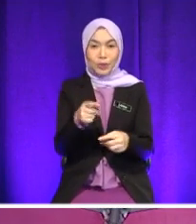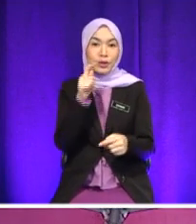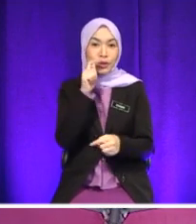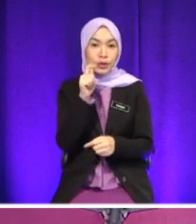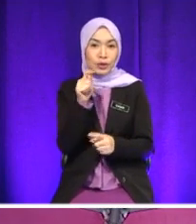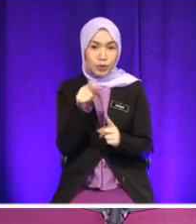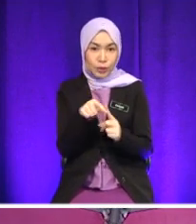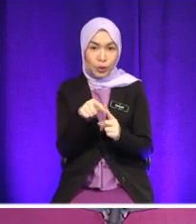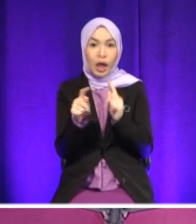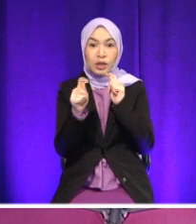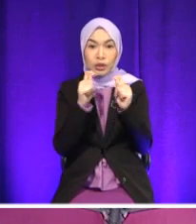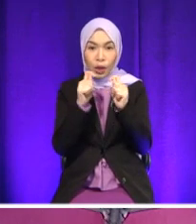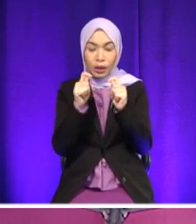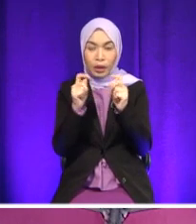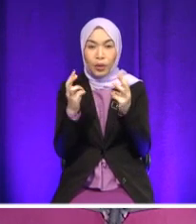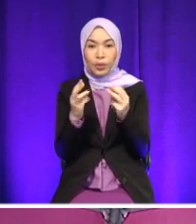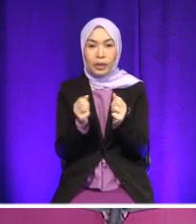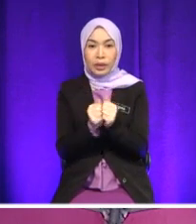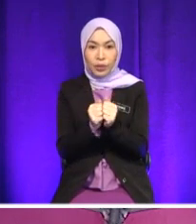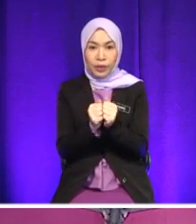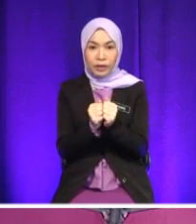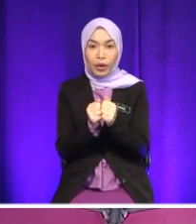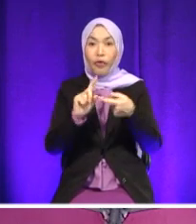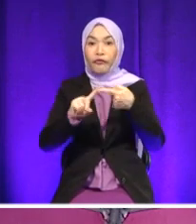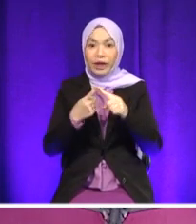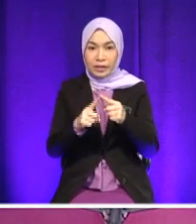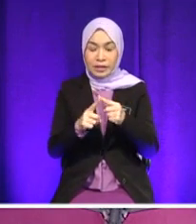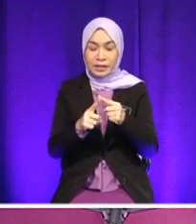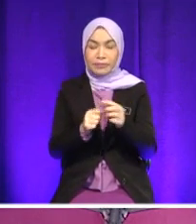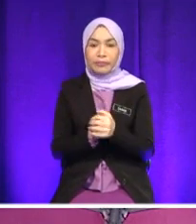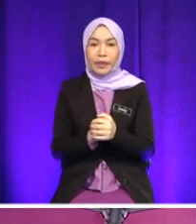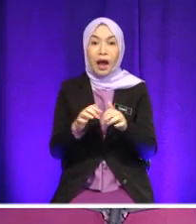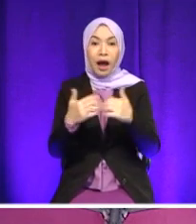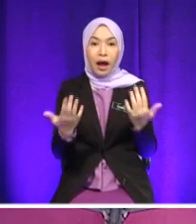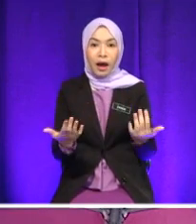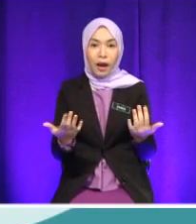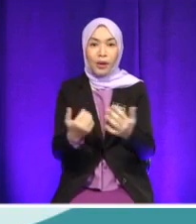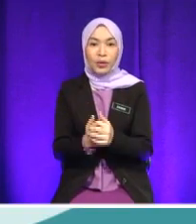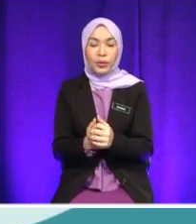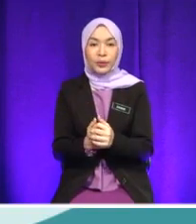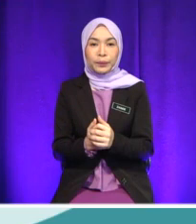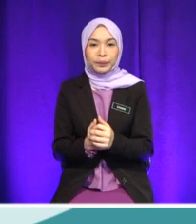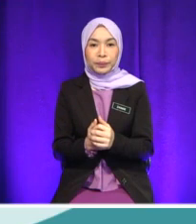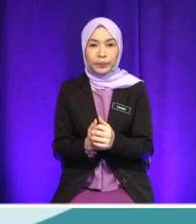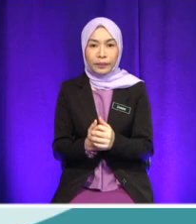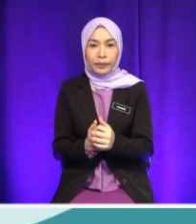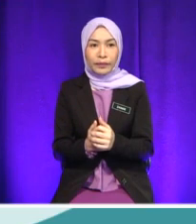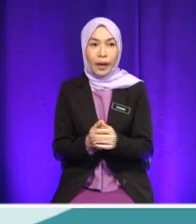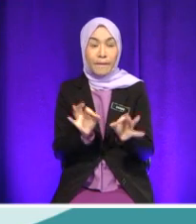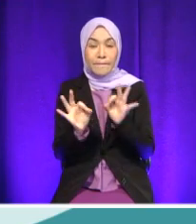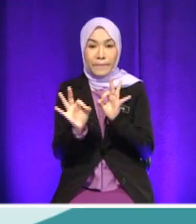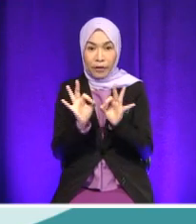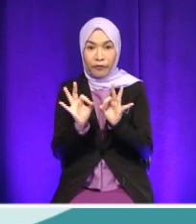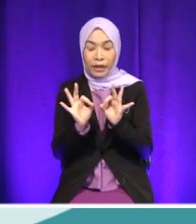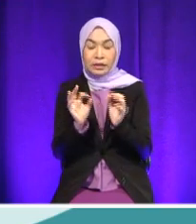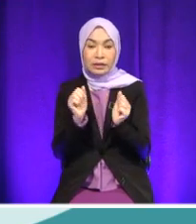okay, in pairs. So talk to each other about how successful each idea would be. Remember the 5 ideas just